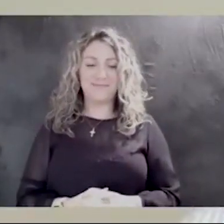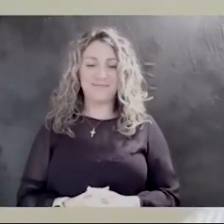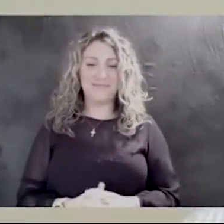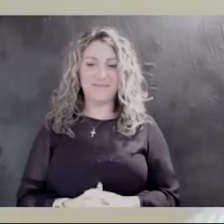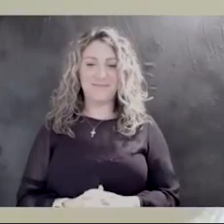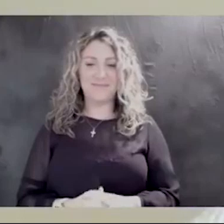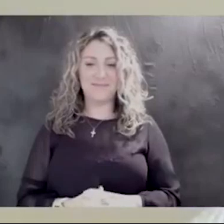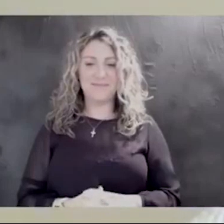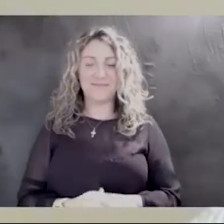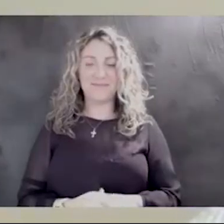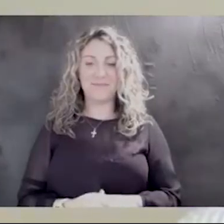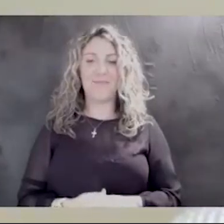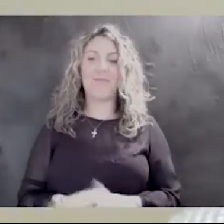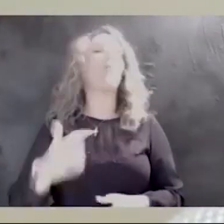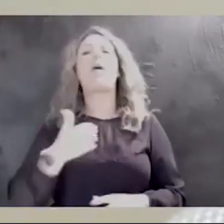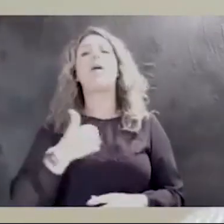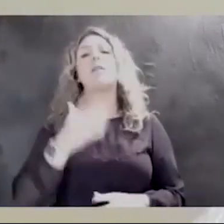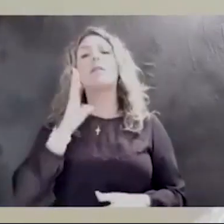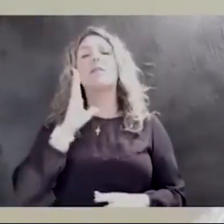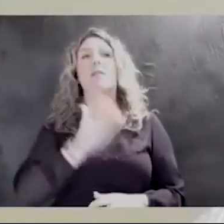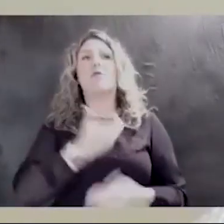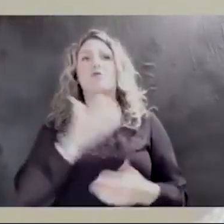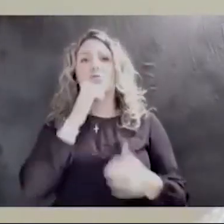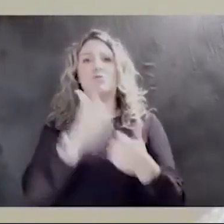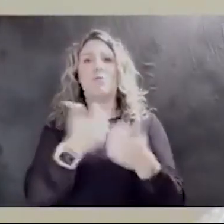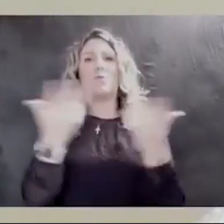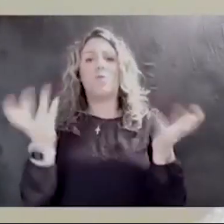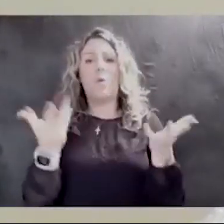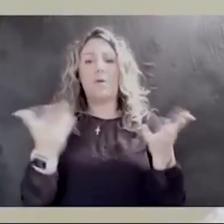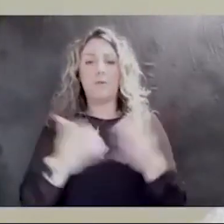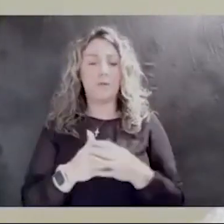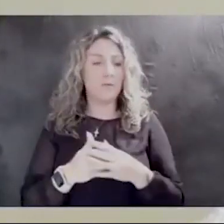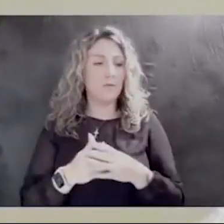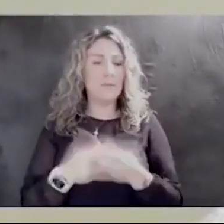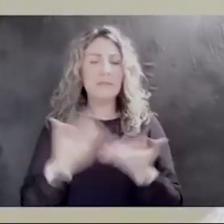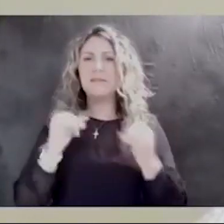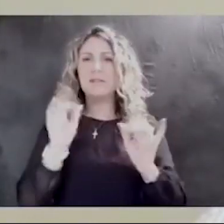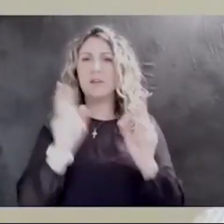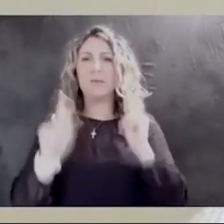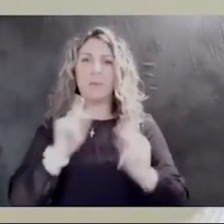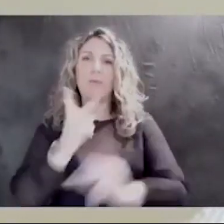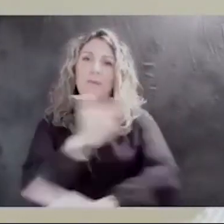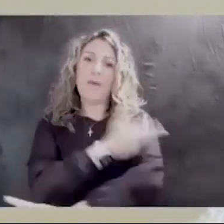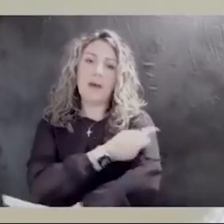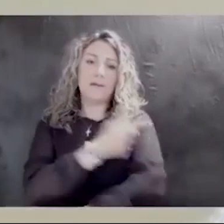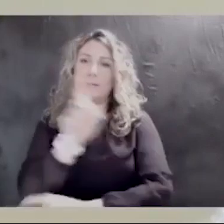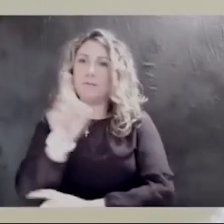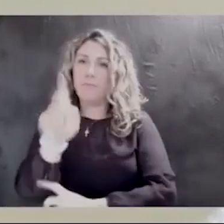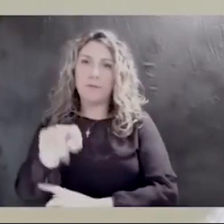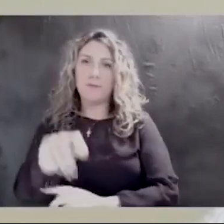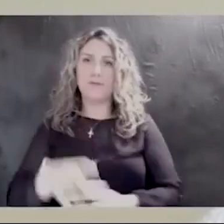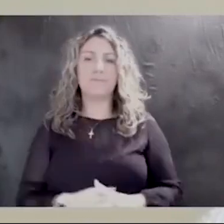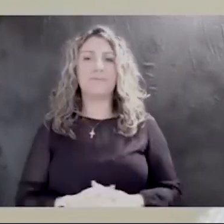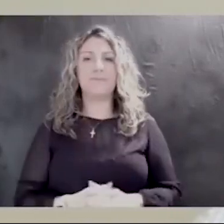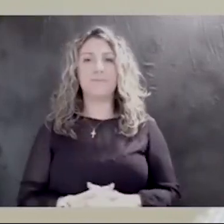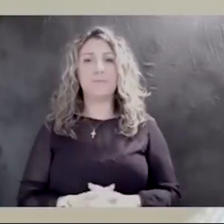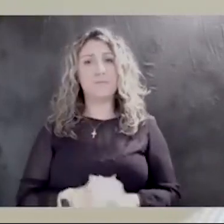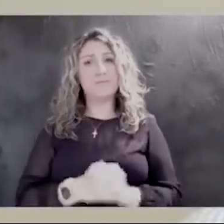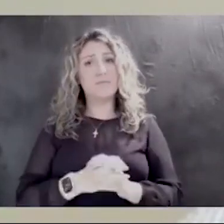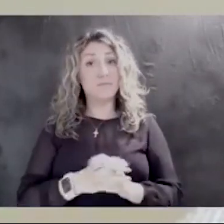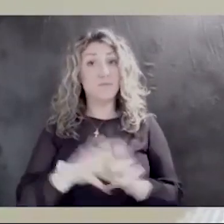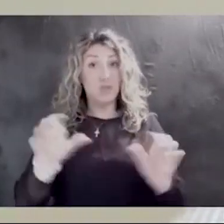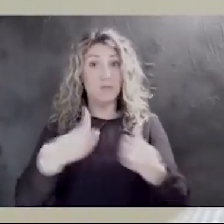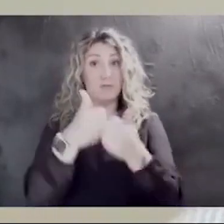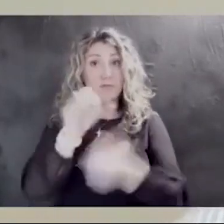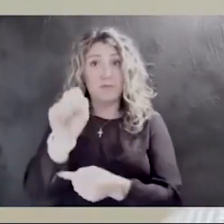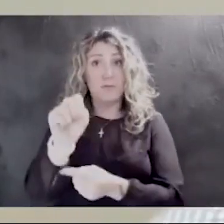Well, I think our challenge is still to get people vaccinated. I mean, and it is a challenge. We've gotten to a